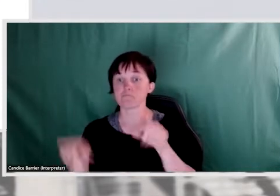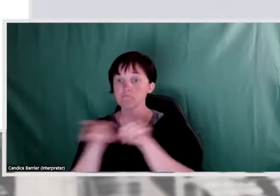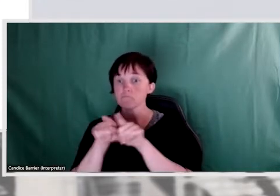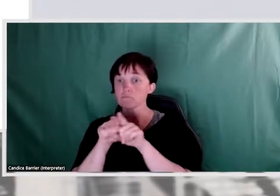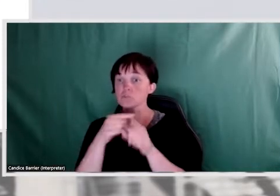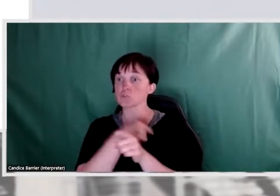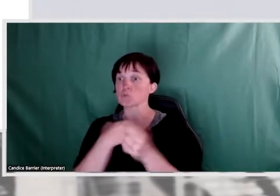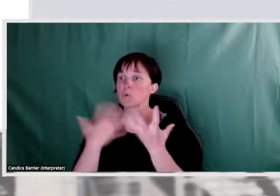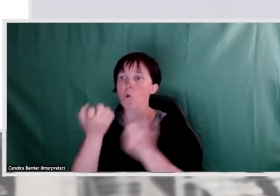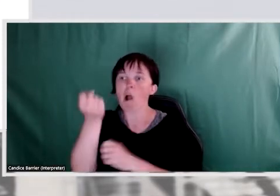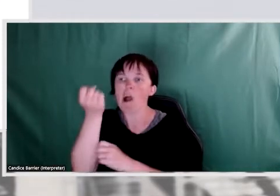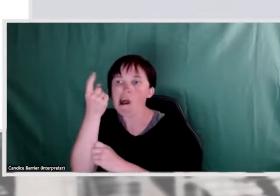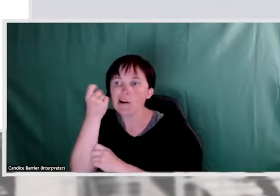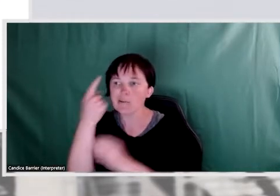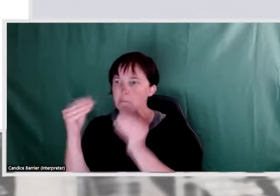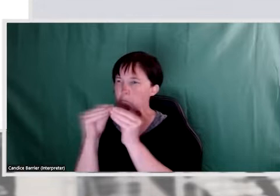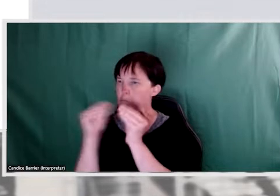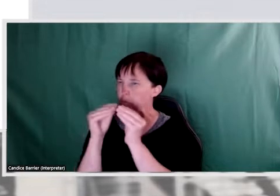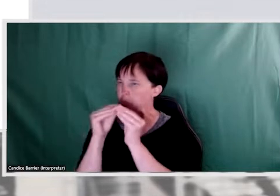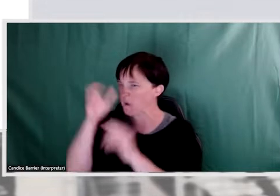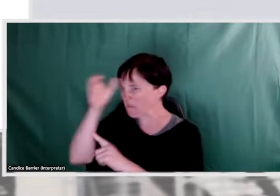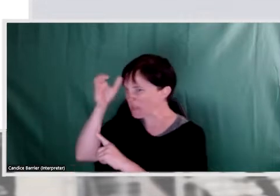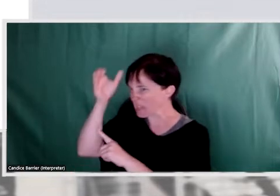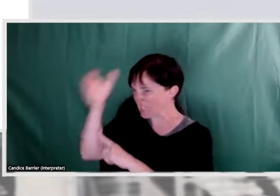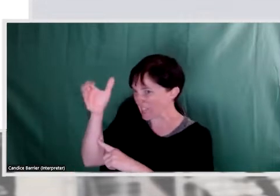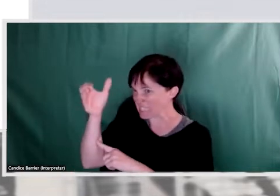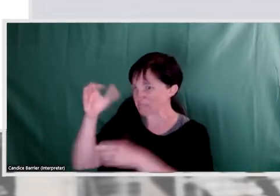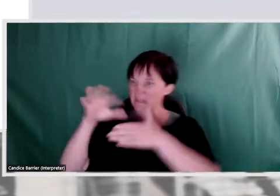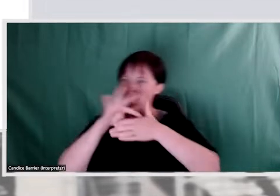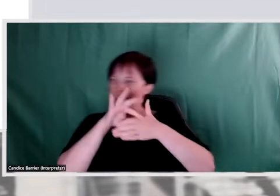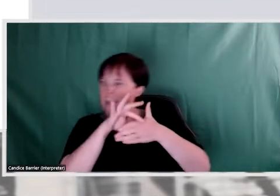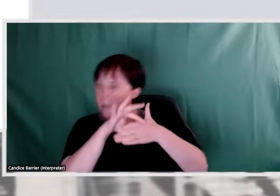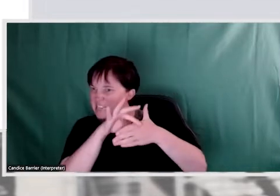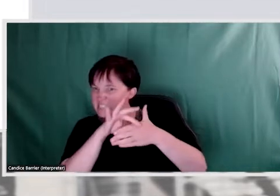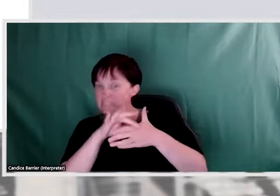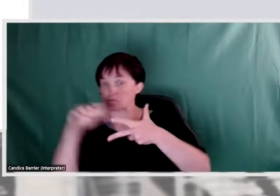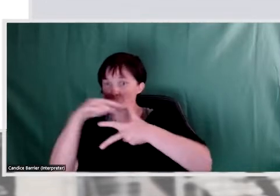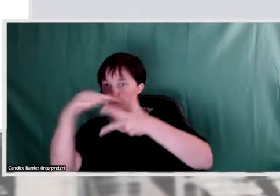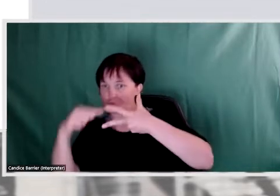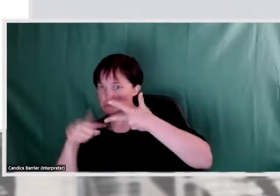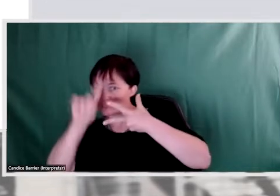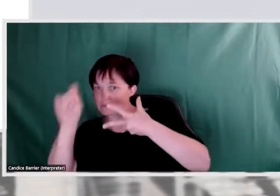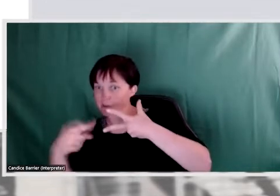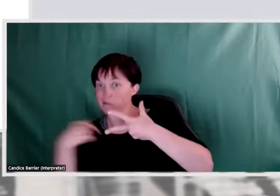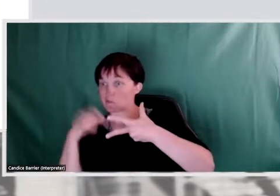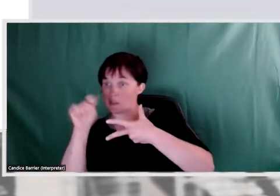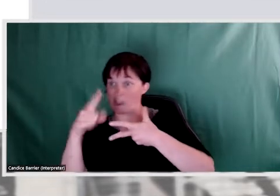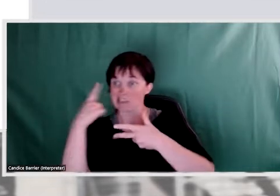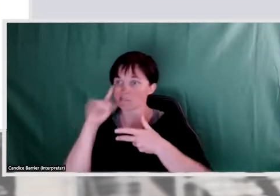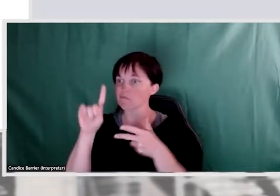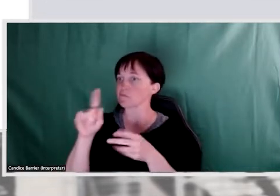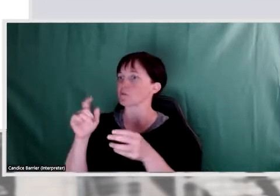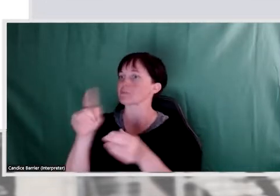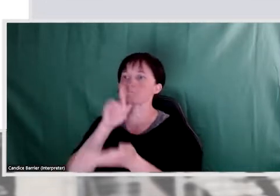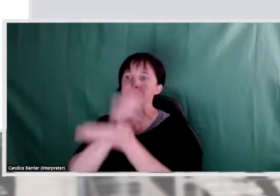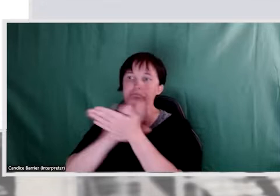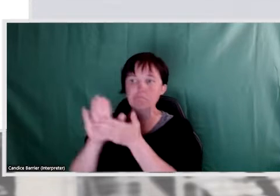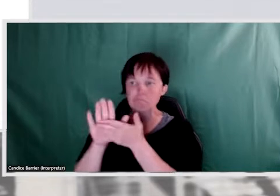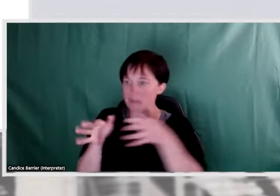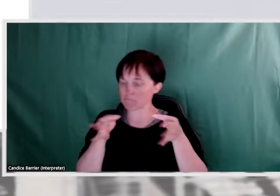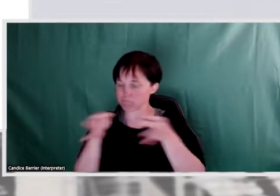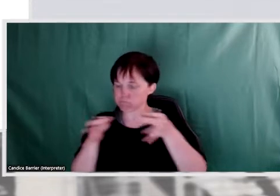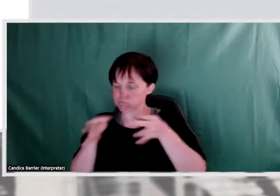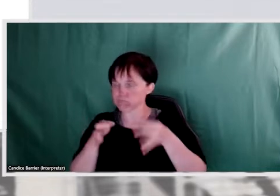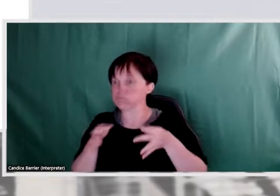to understand a little bit more about the context of the project through 3 questions. First, we ask for just kind of a plain language description of the